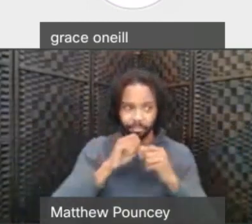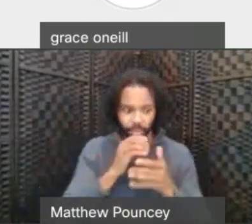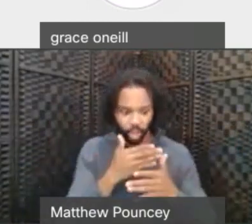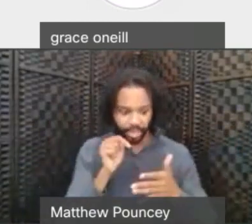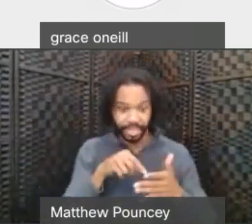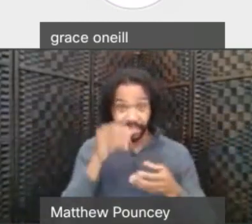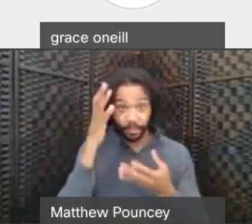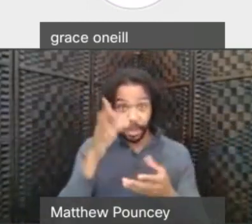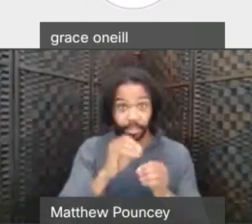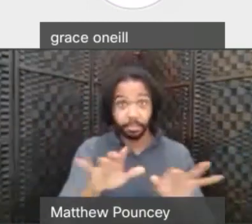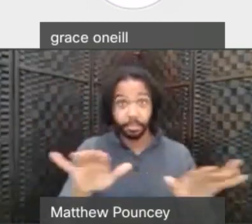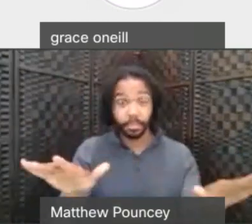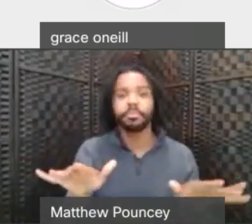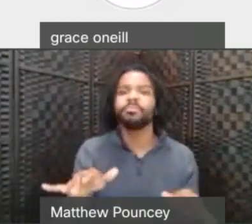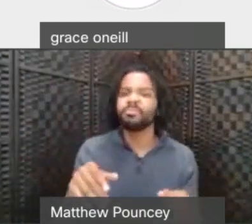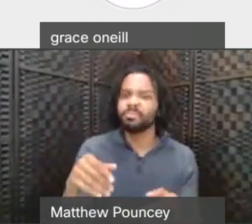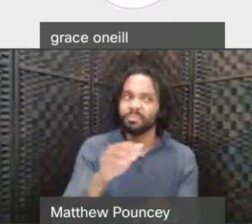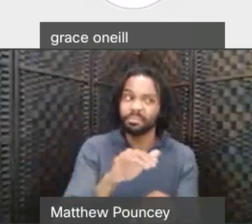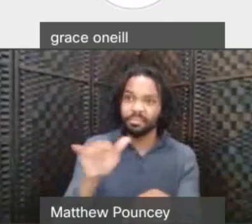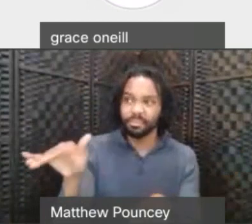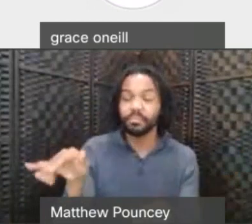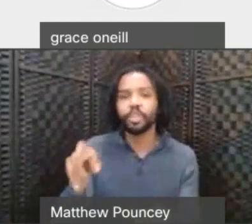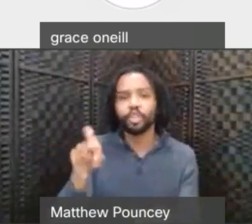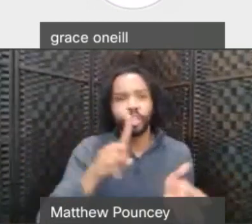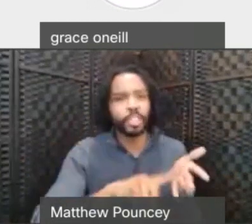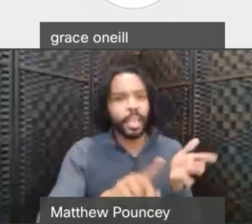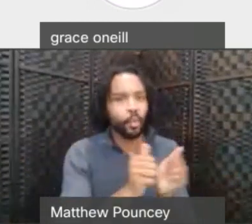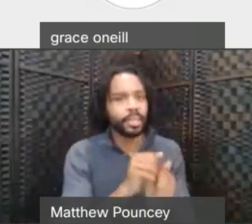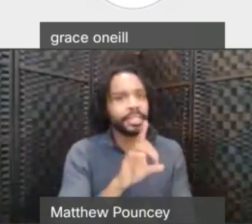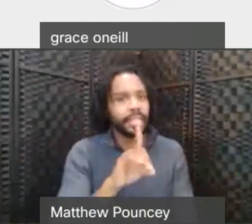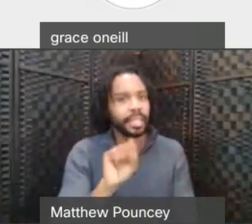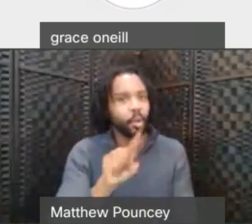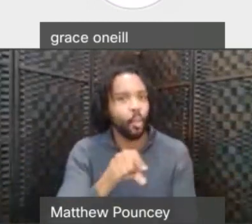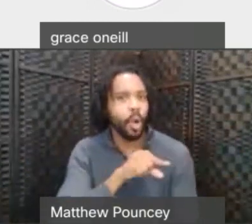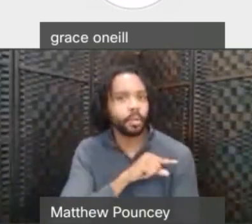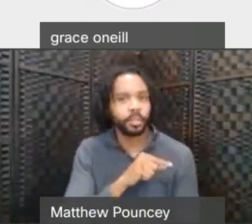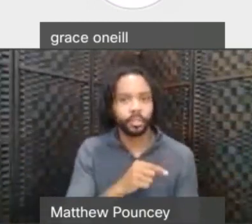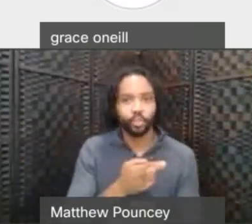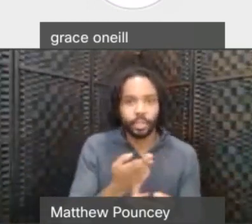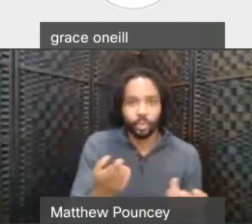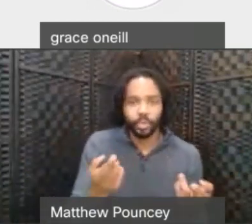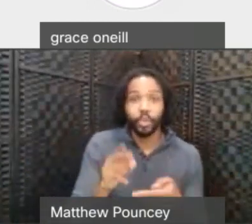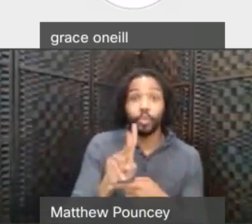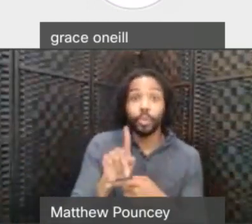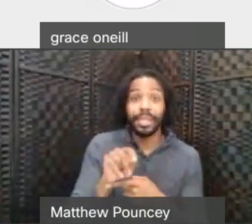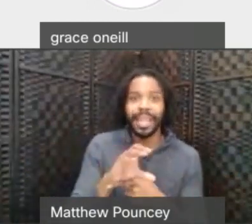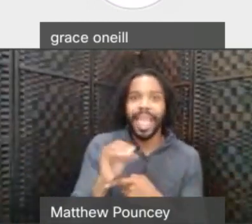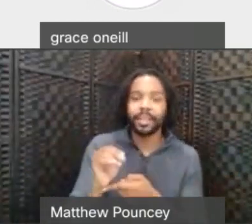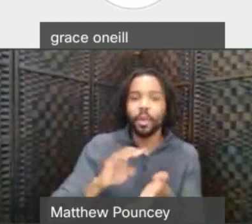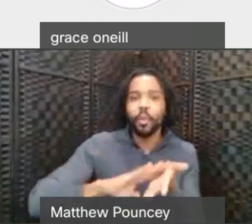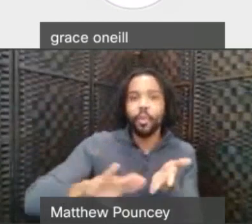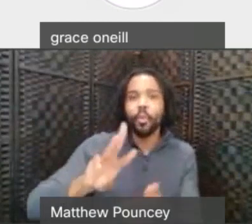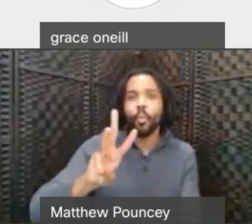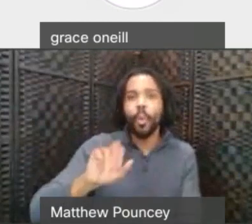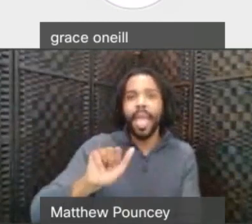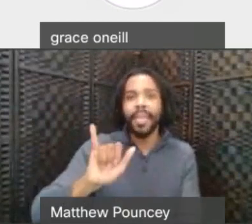with DDS's Quality Resource Unit, as well as waiver when applicable.